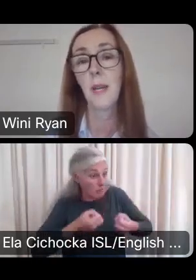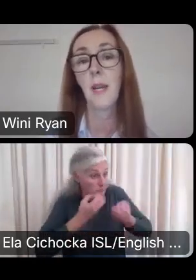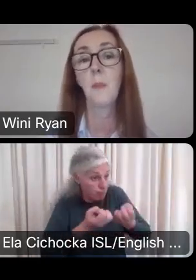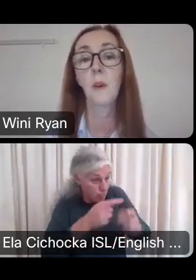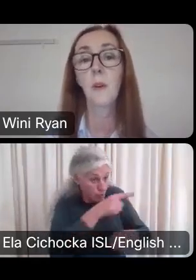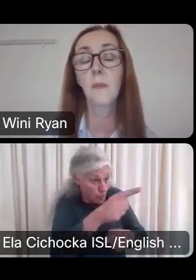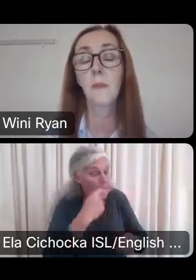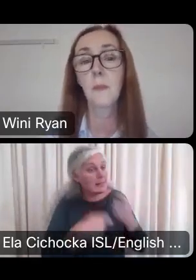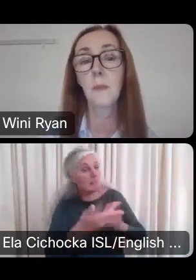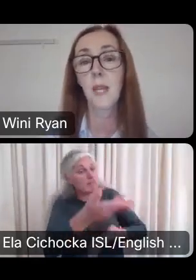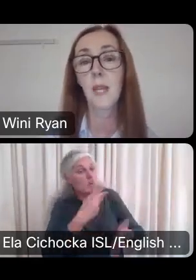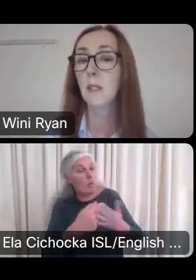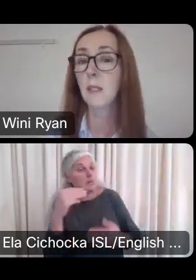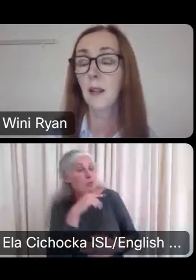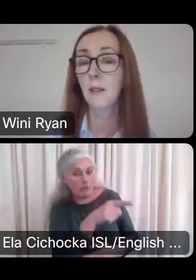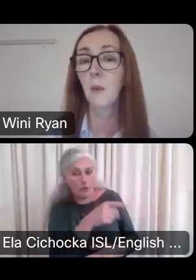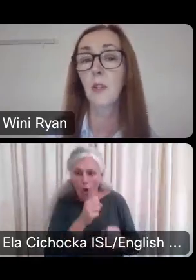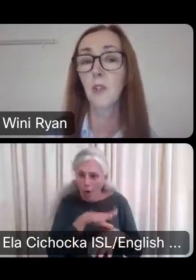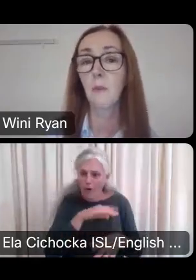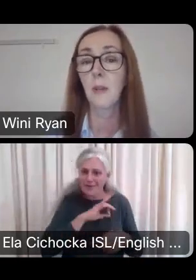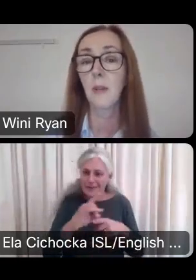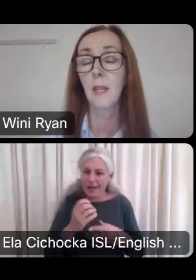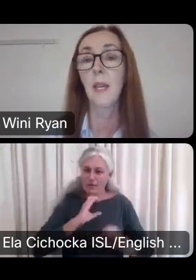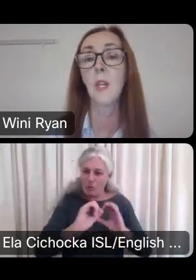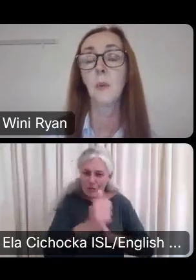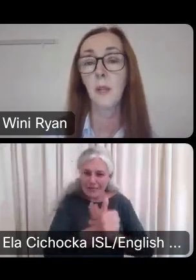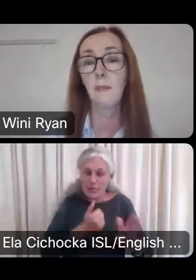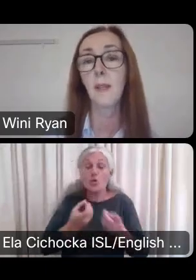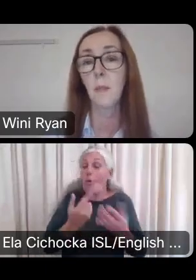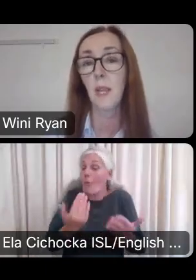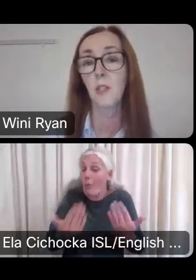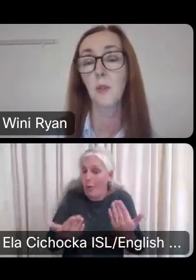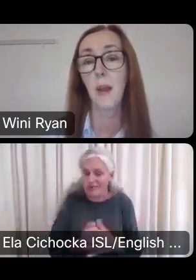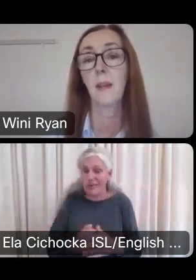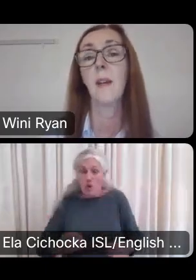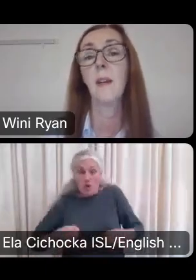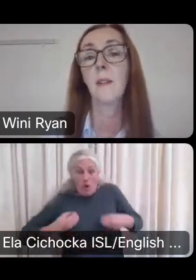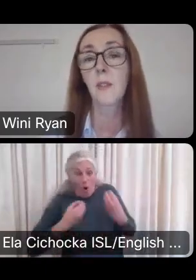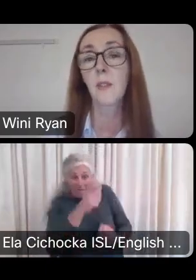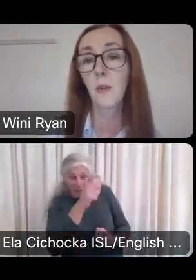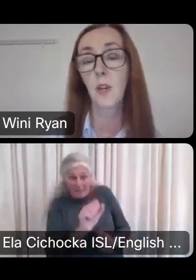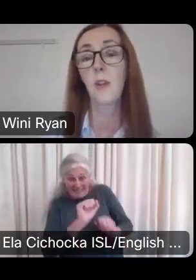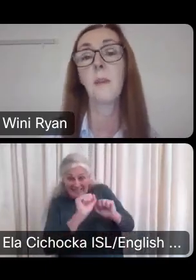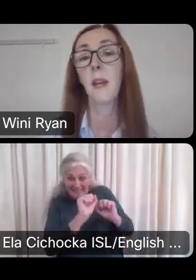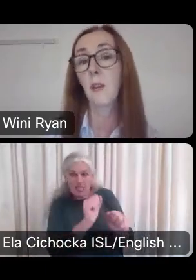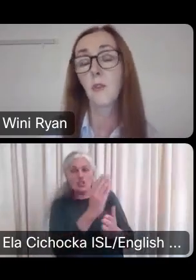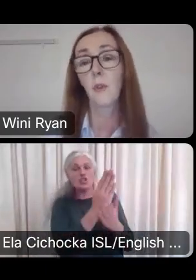you. With all of those communication skills, what you're doing is you are giving the patient back some autonomy and control